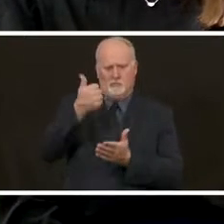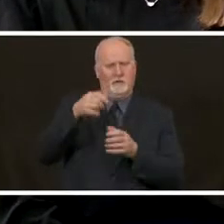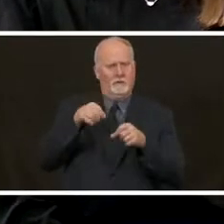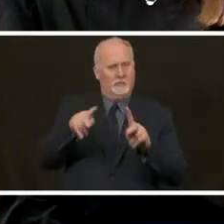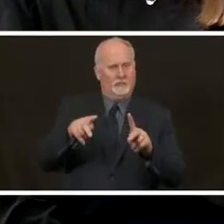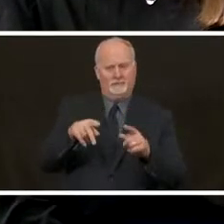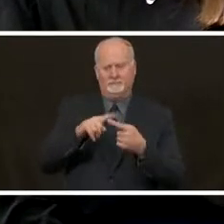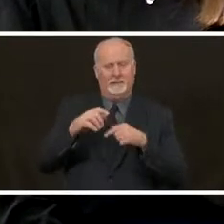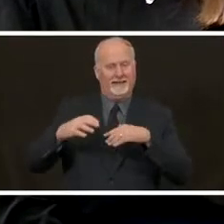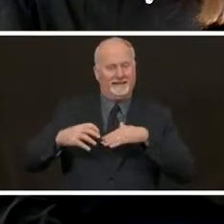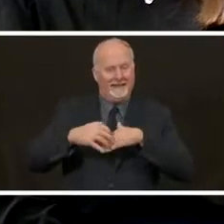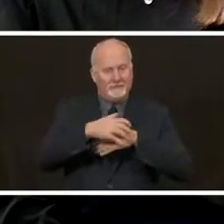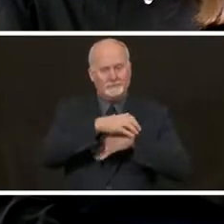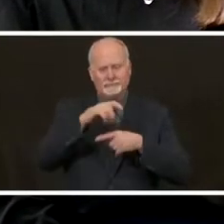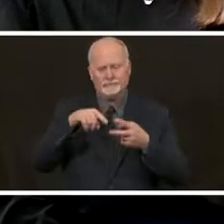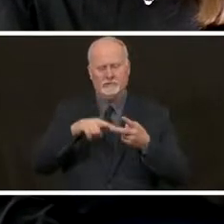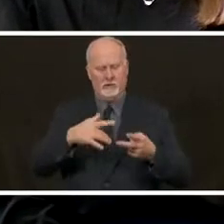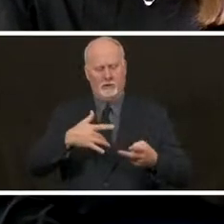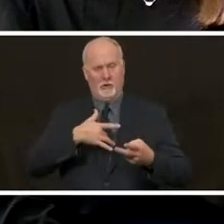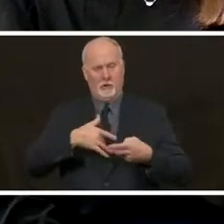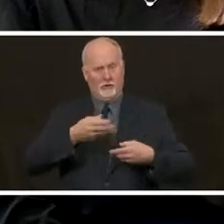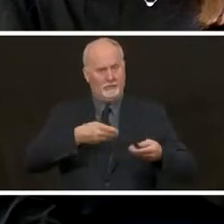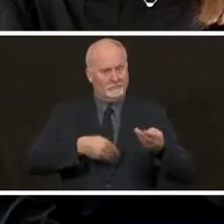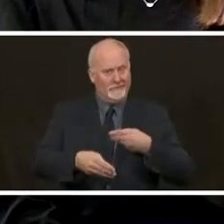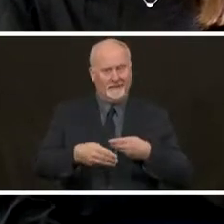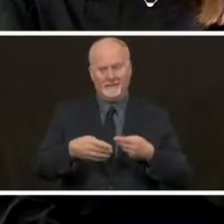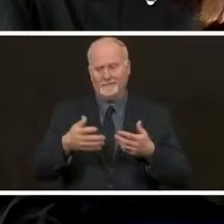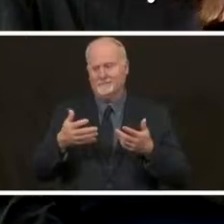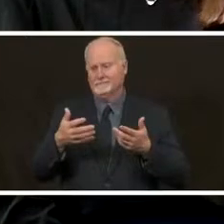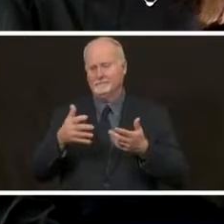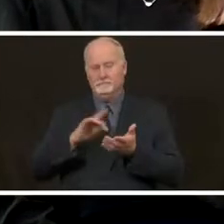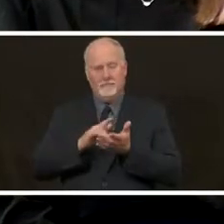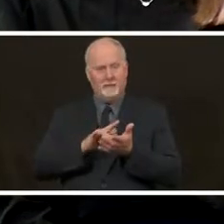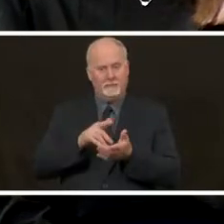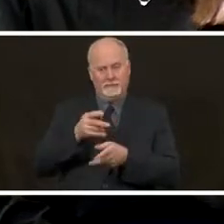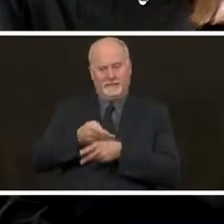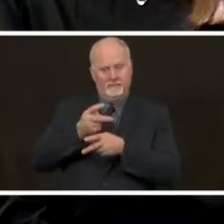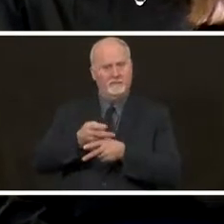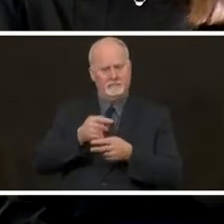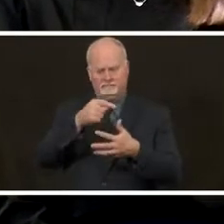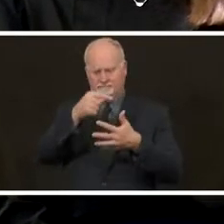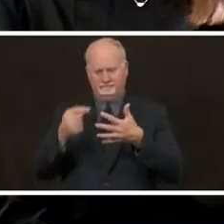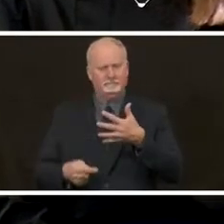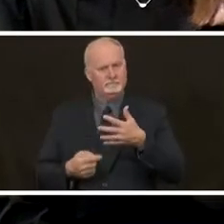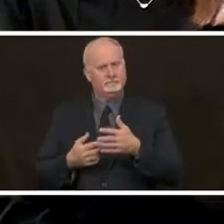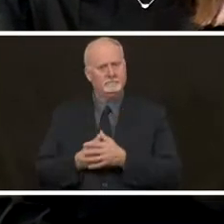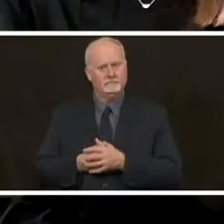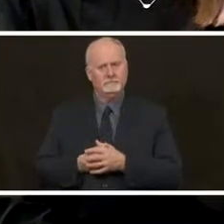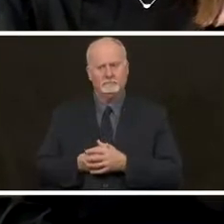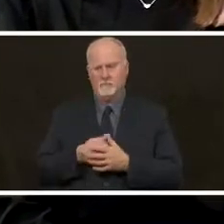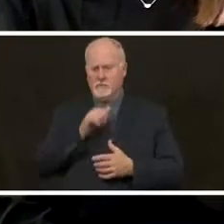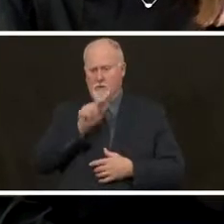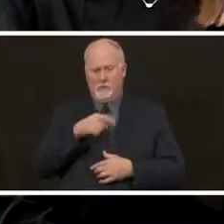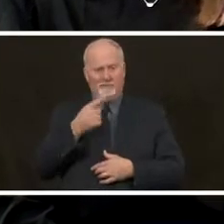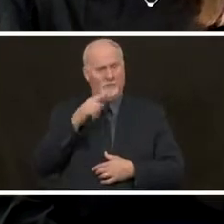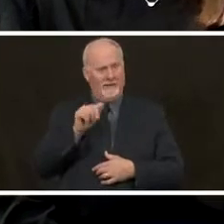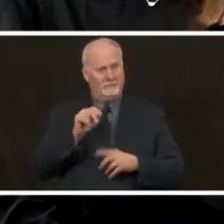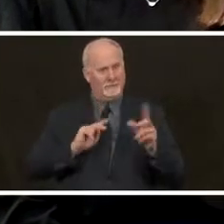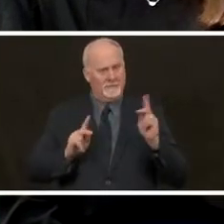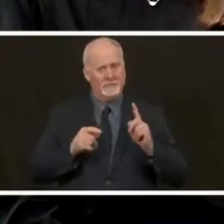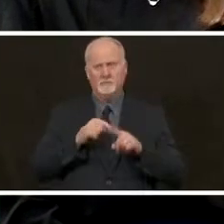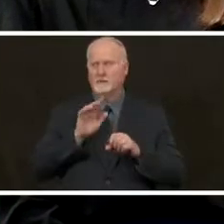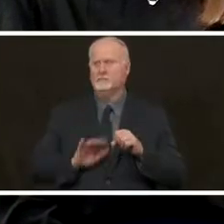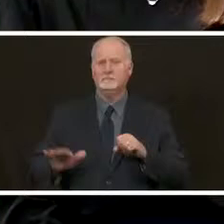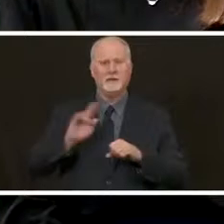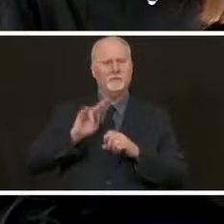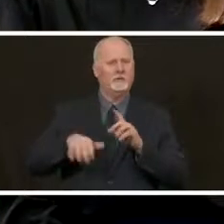for cancer, cardiac, or transplantation and medical care, that would not only benefit citizens here, but would benefit